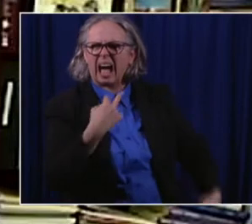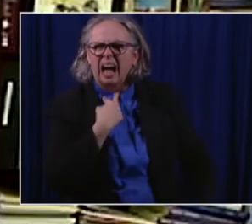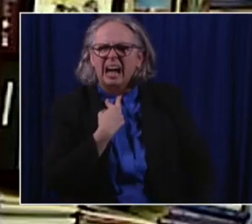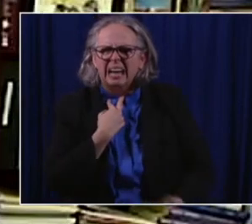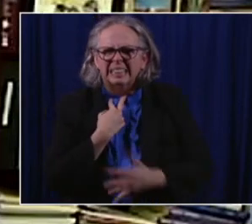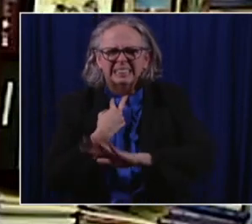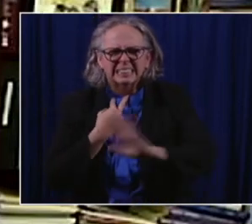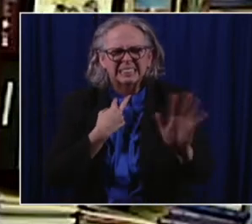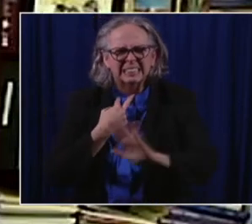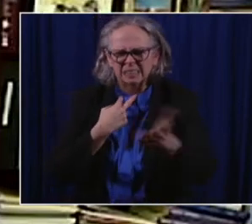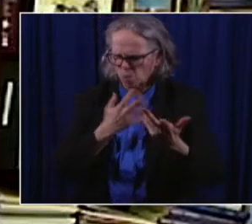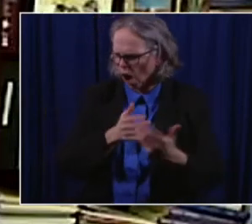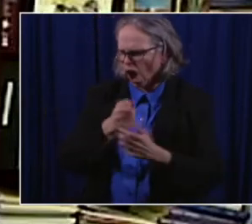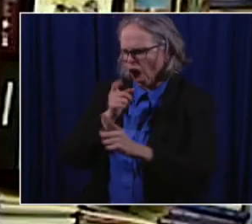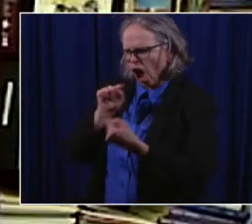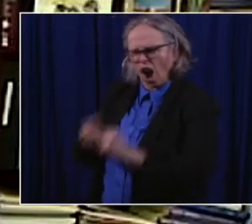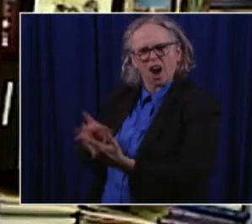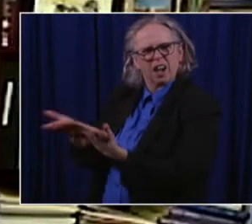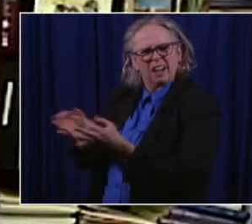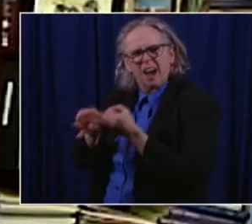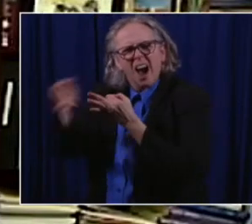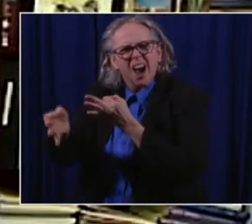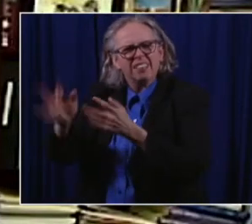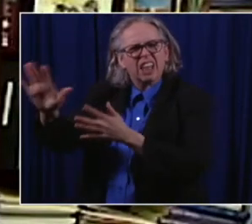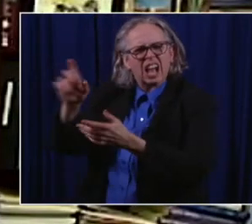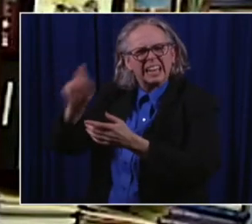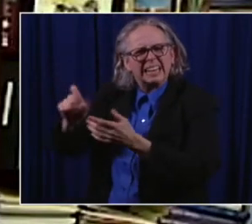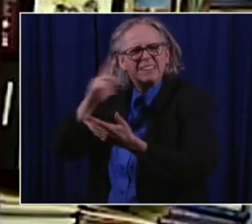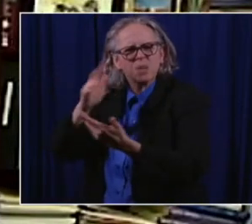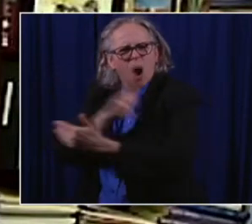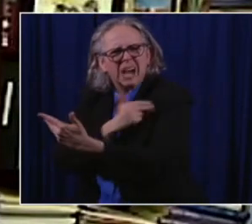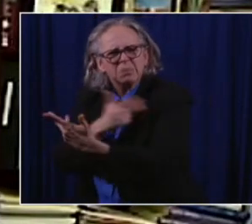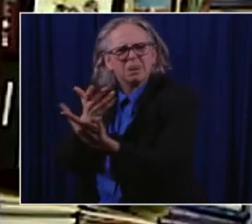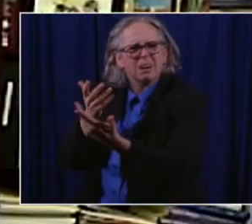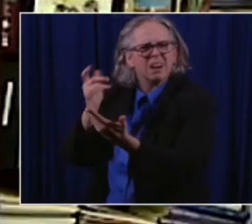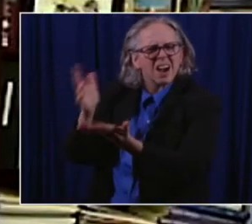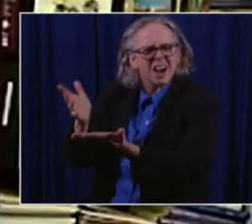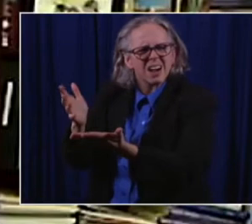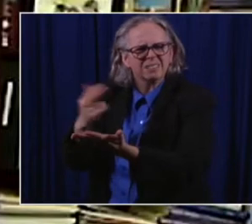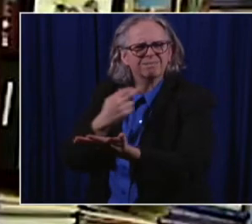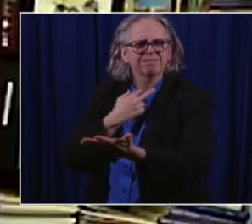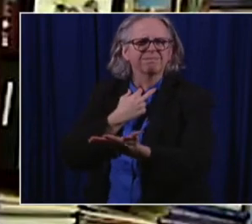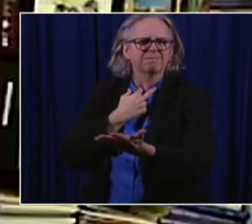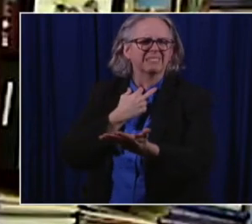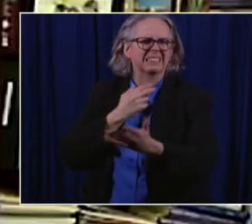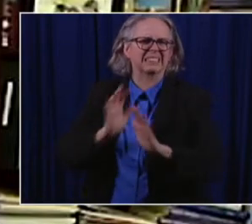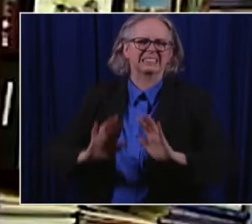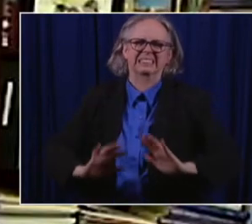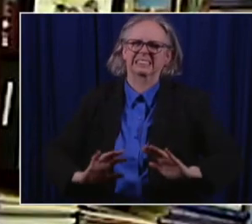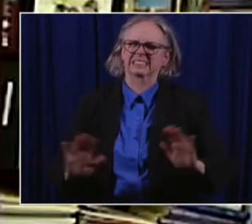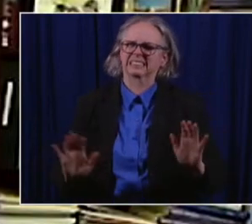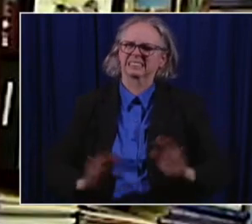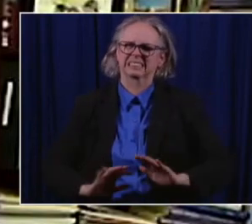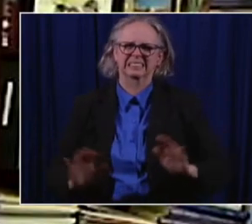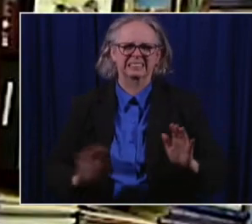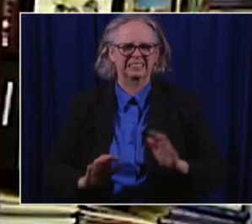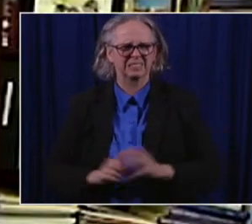need care moving forward. So that's what we're seeing. But really, ICU beds are the